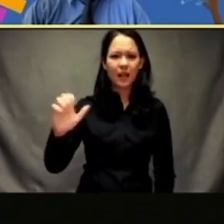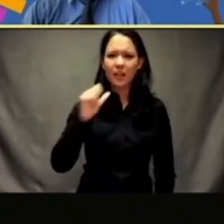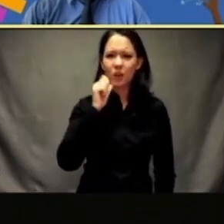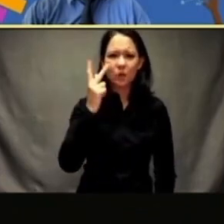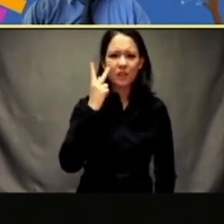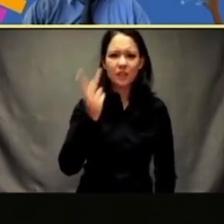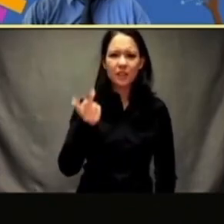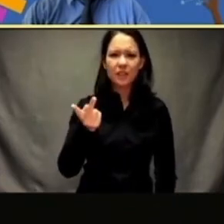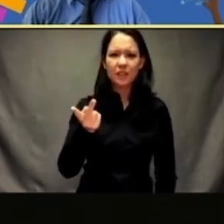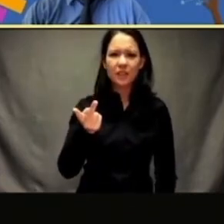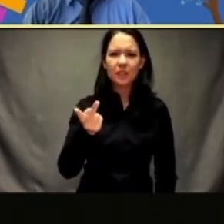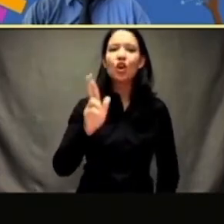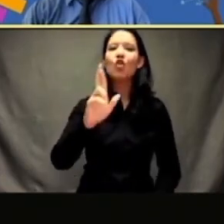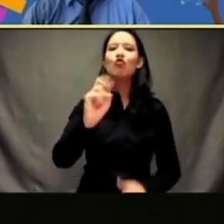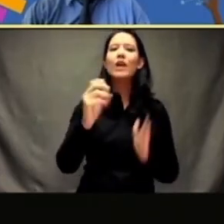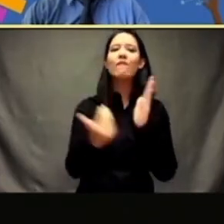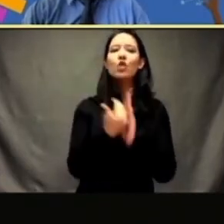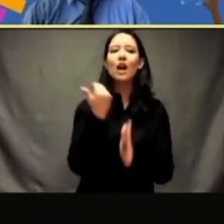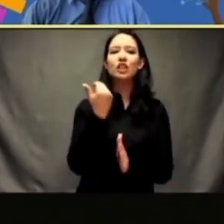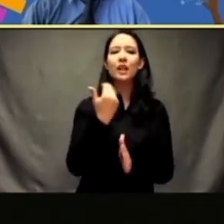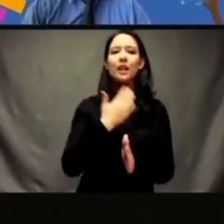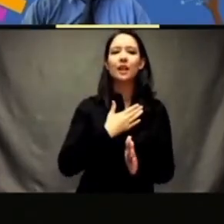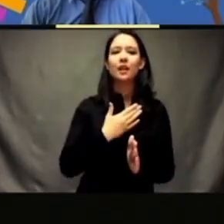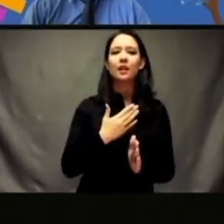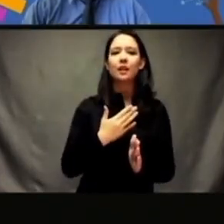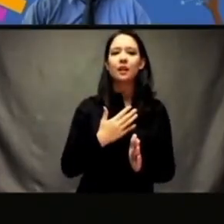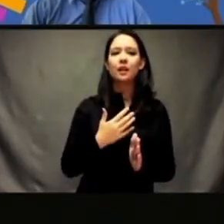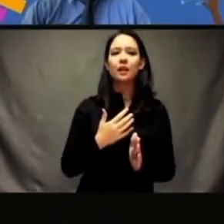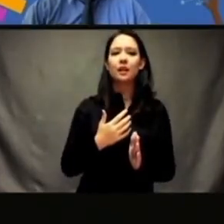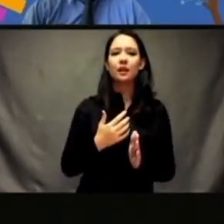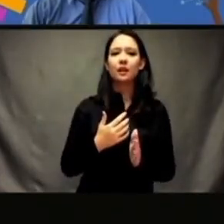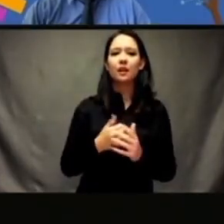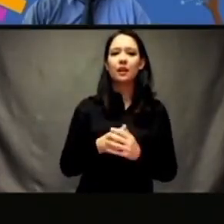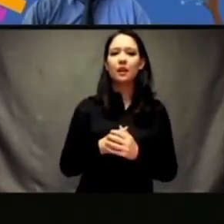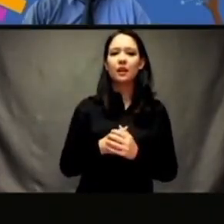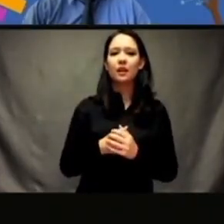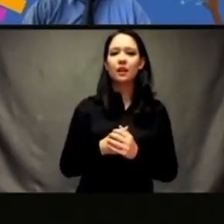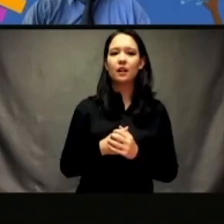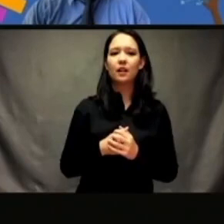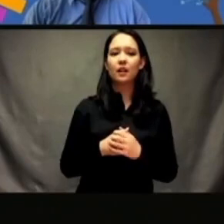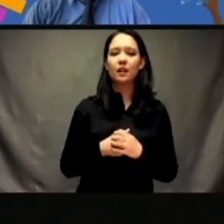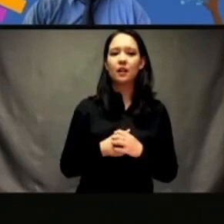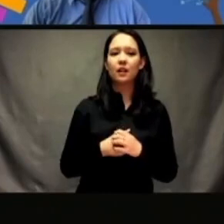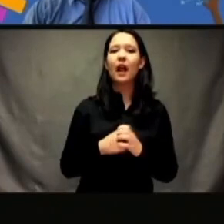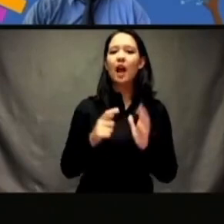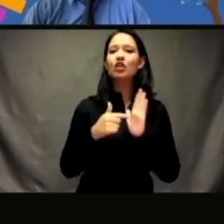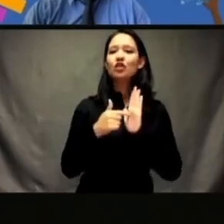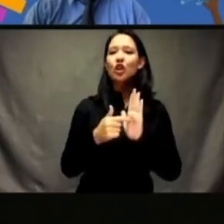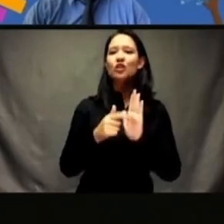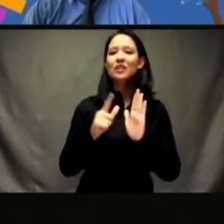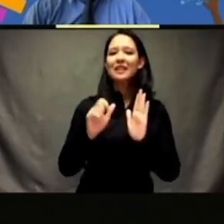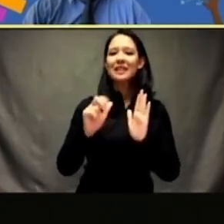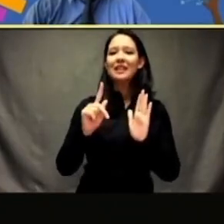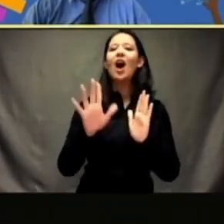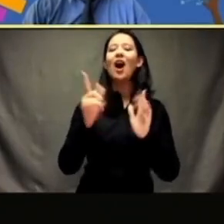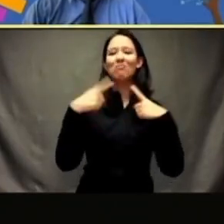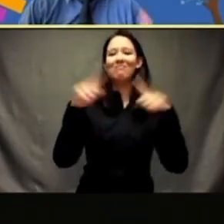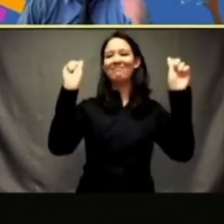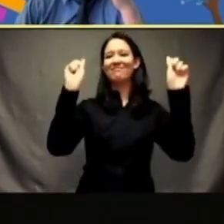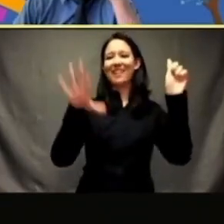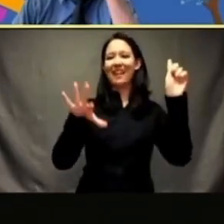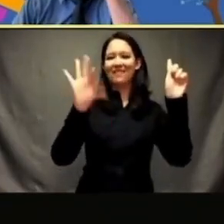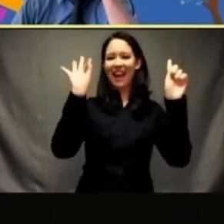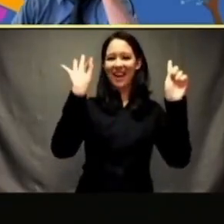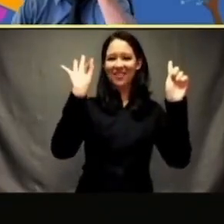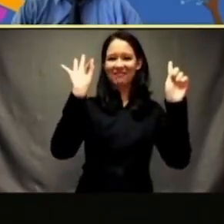see, Oh, Perhaps try oh, refreshing. I I also did, sent you the but, link, there's. yes, for the one from. oh, there we Oh, go. there they There you are. go.